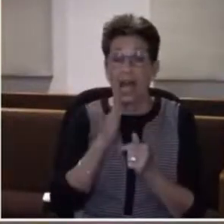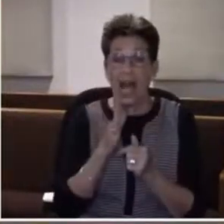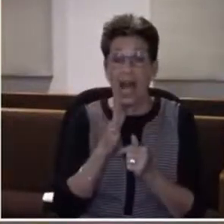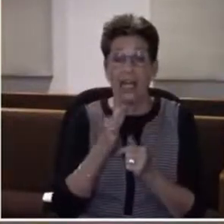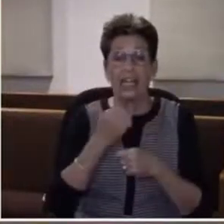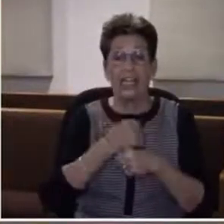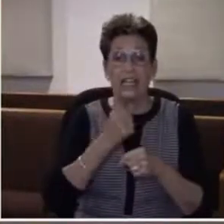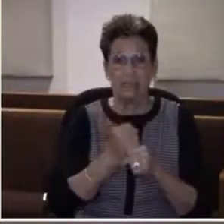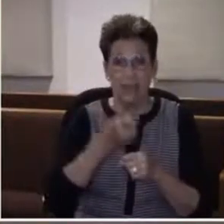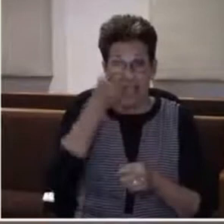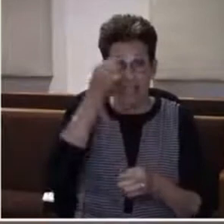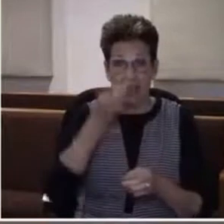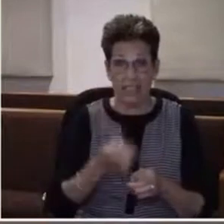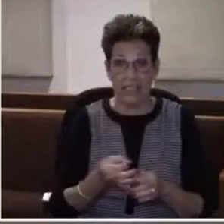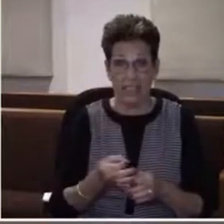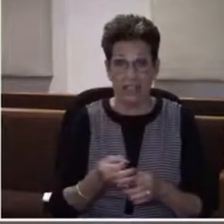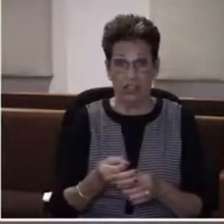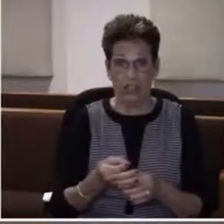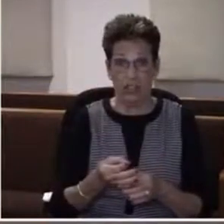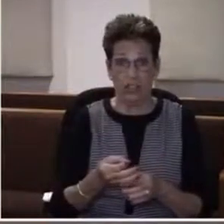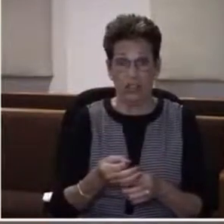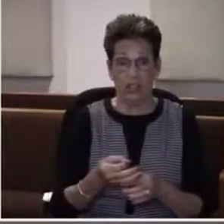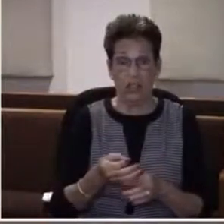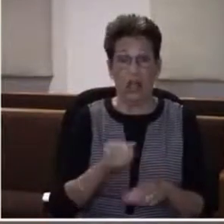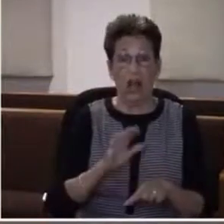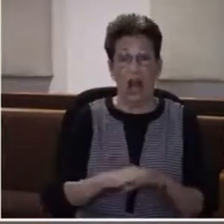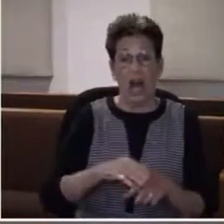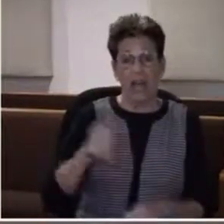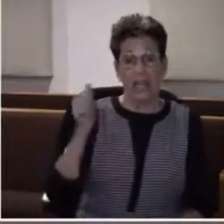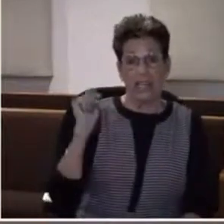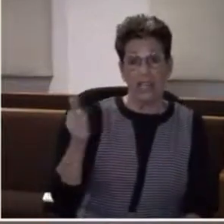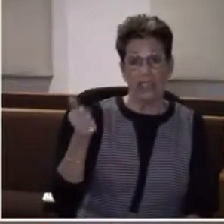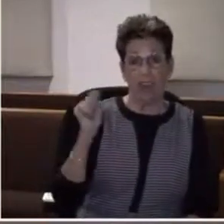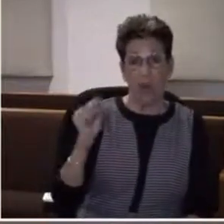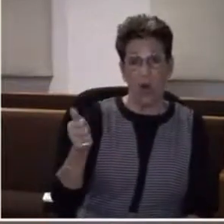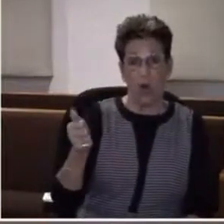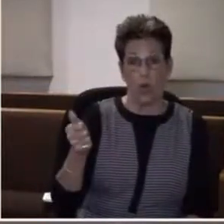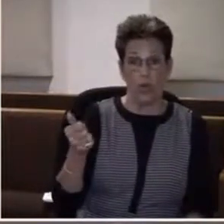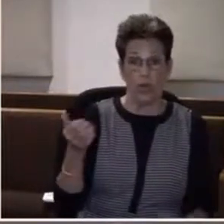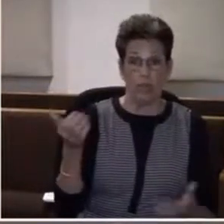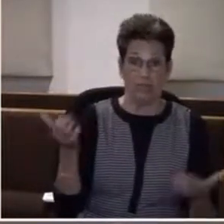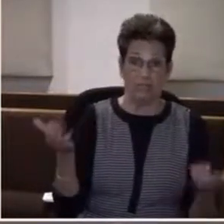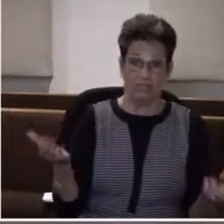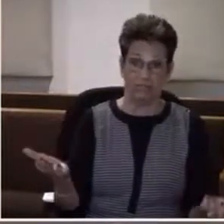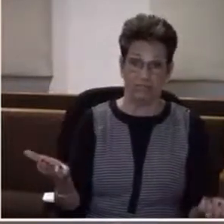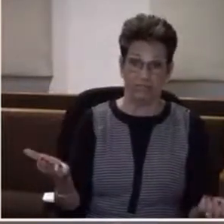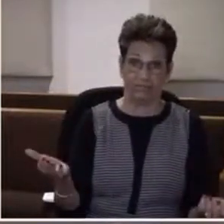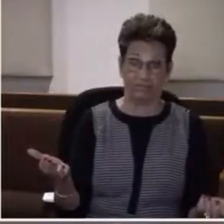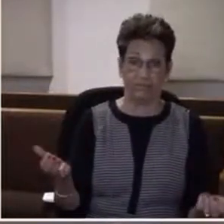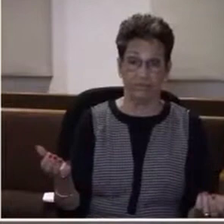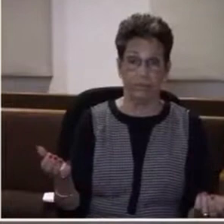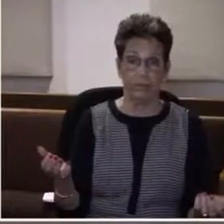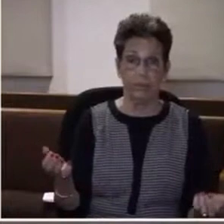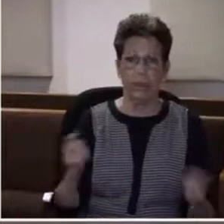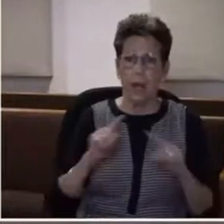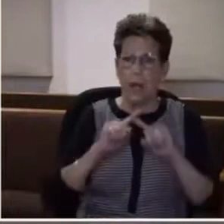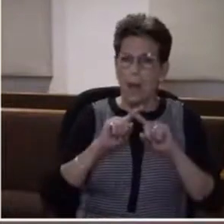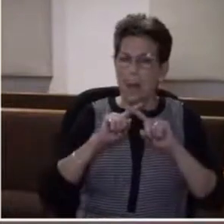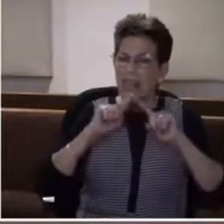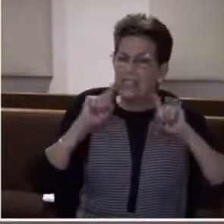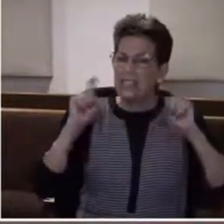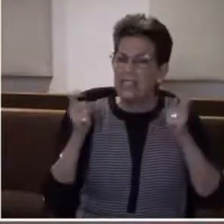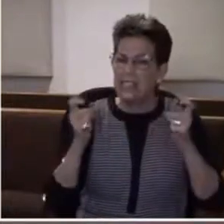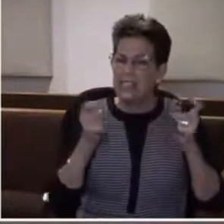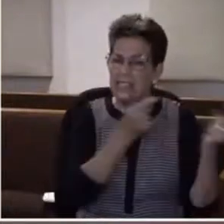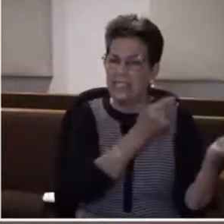ability. It made perfect sense. I mean, this was a no-brainer. The problem was there was sin in the camp, and God knew